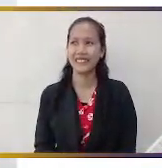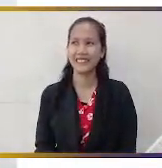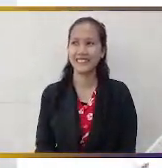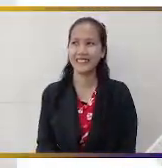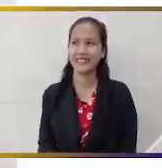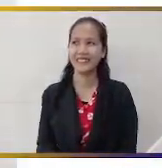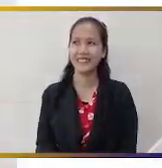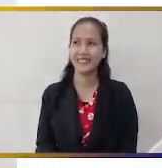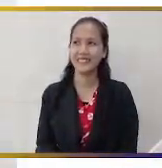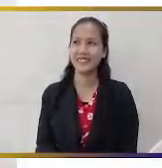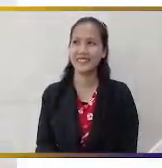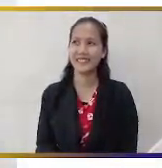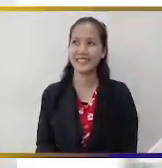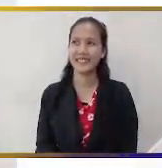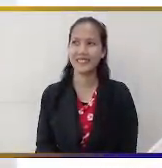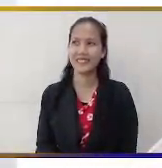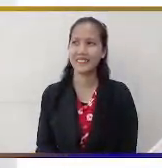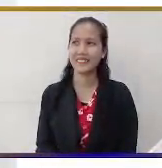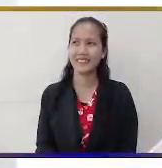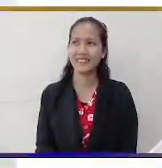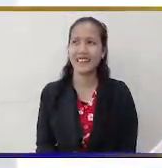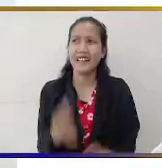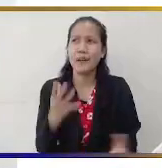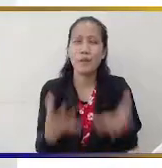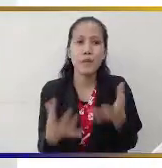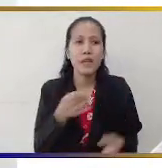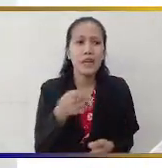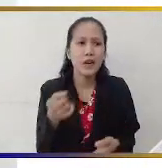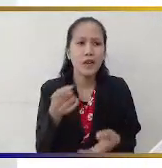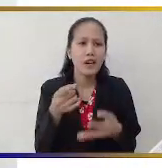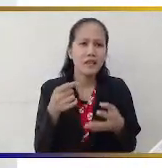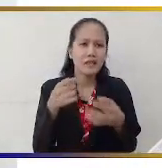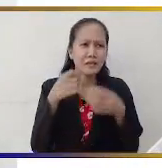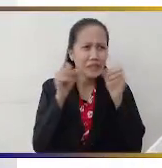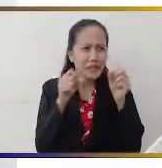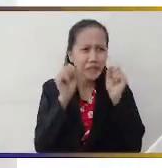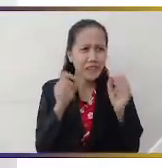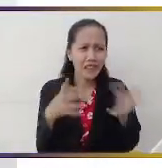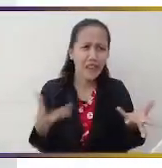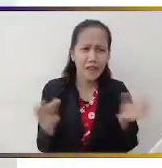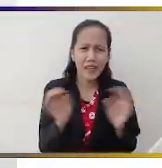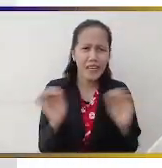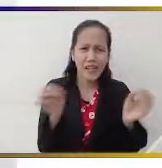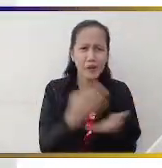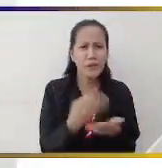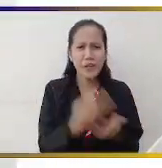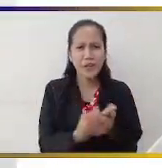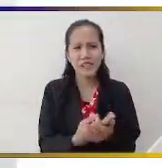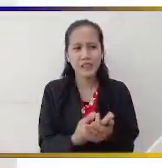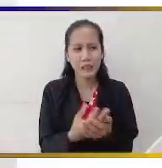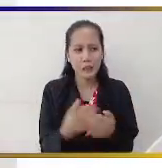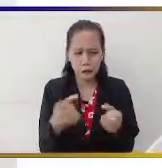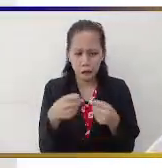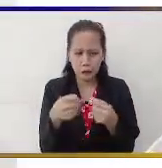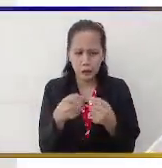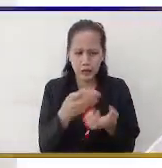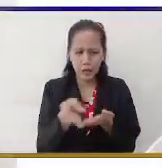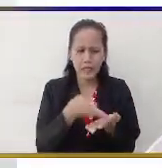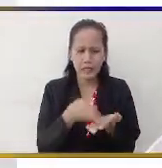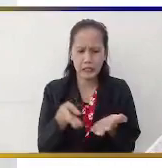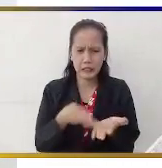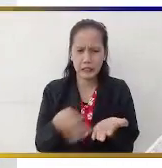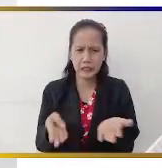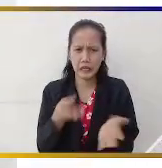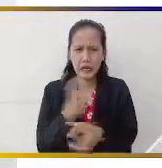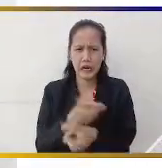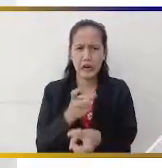God was giving me back, but it didn't matter. I wanted to give it to God. I didn't give it grudgingly. I gave it bountifully to God. I said, it's